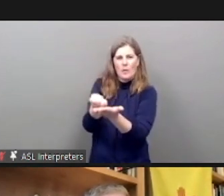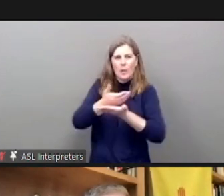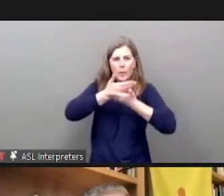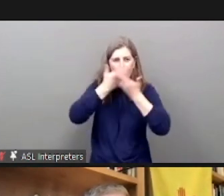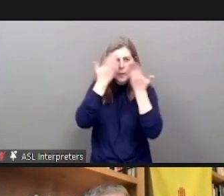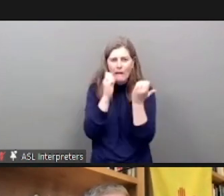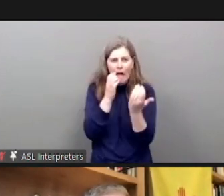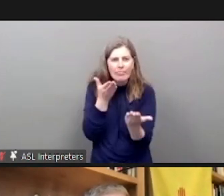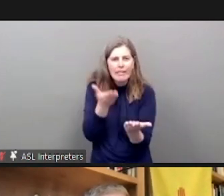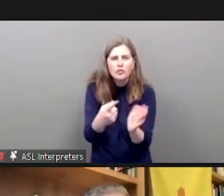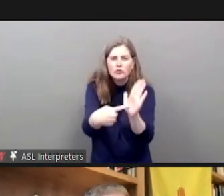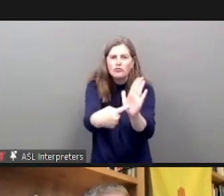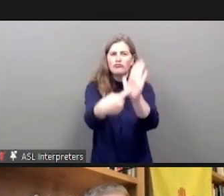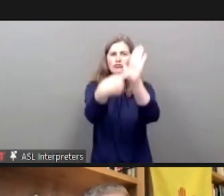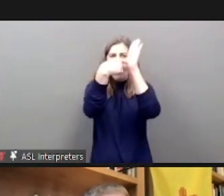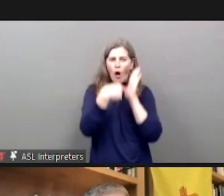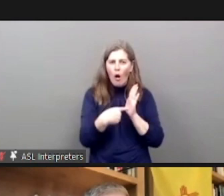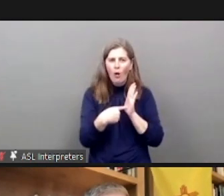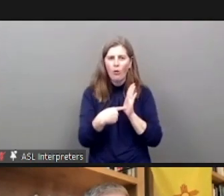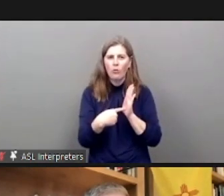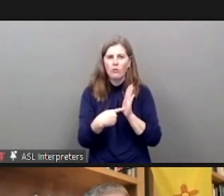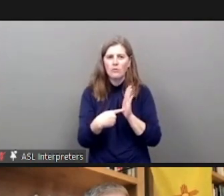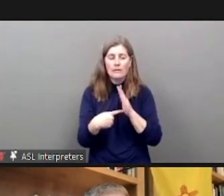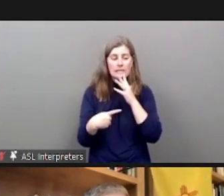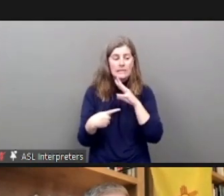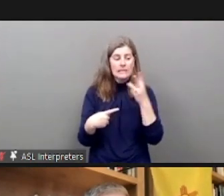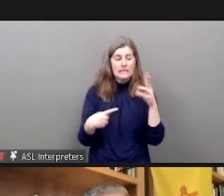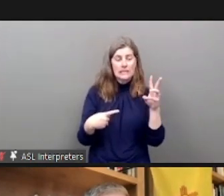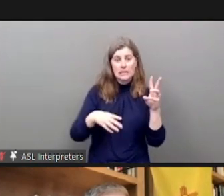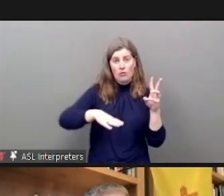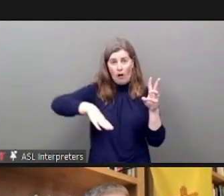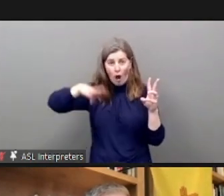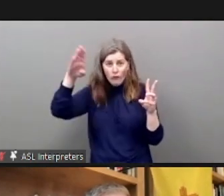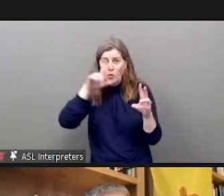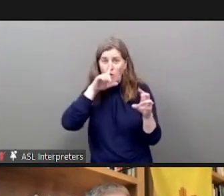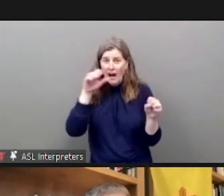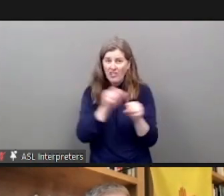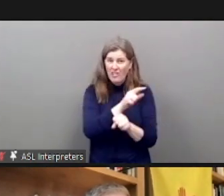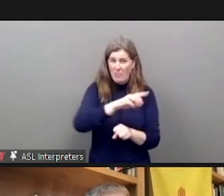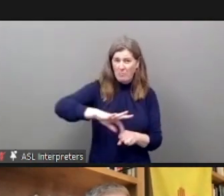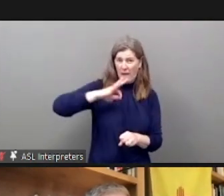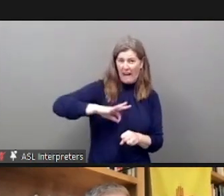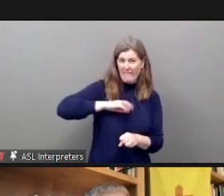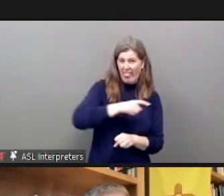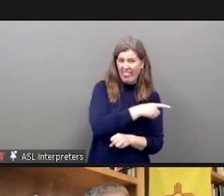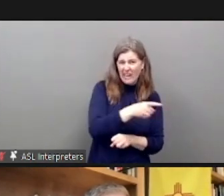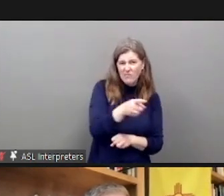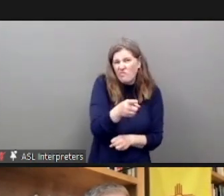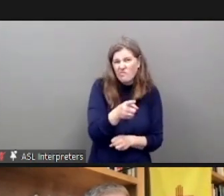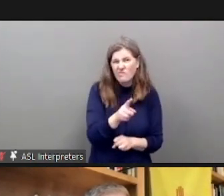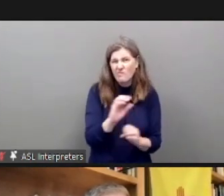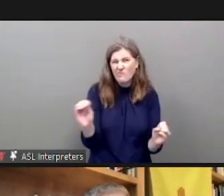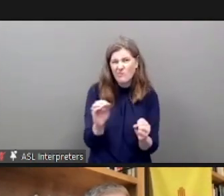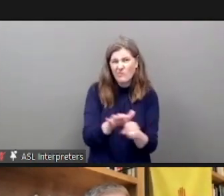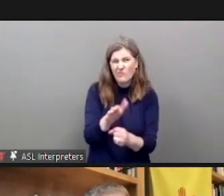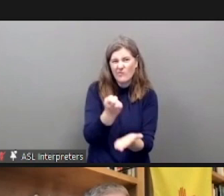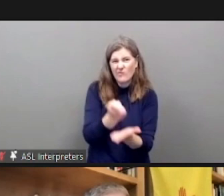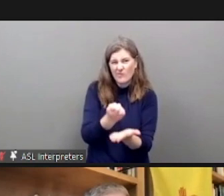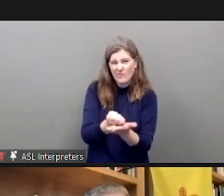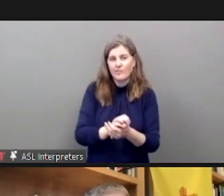to really show that if you did 16 and over, that would actually benefit 16 and overs. There's a lot